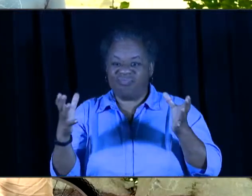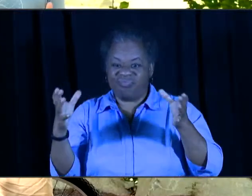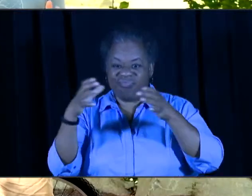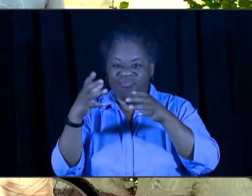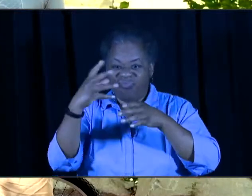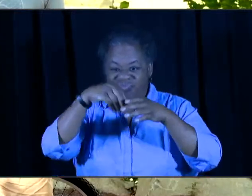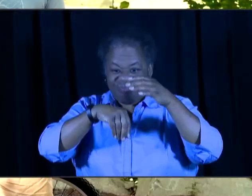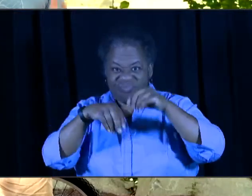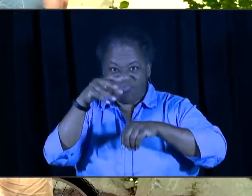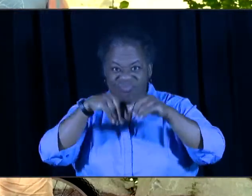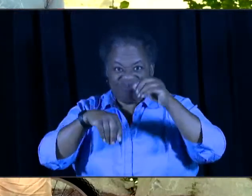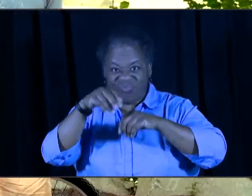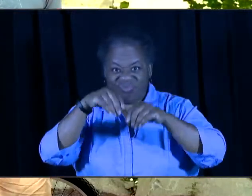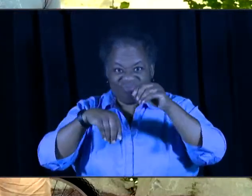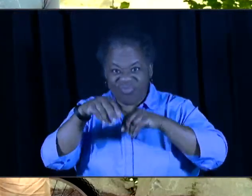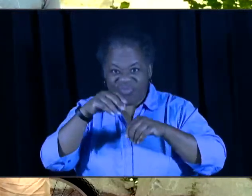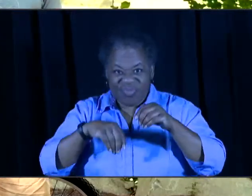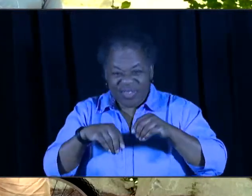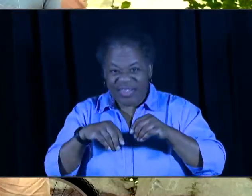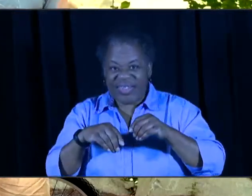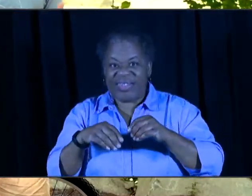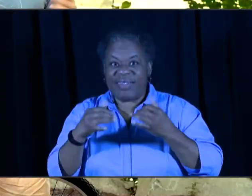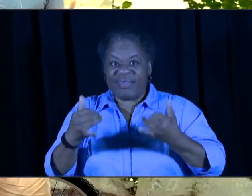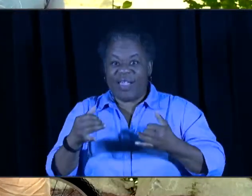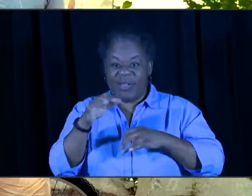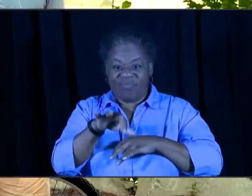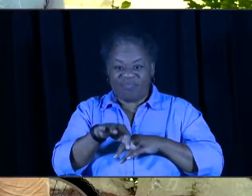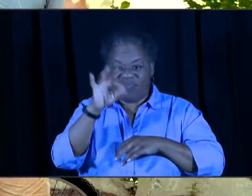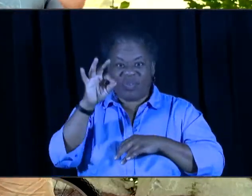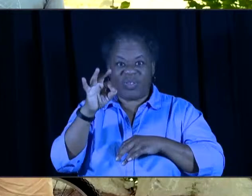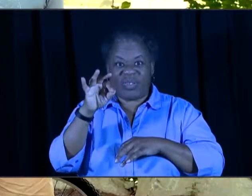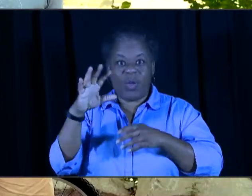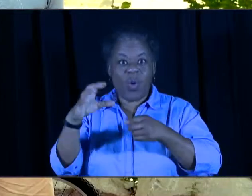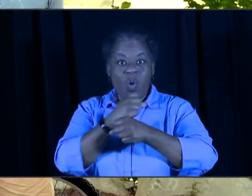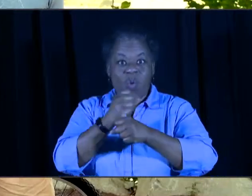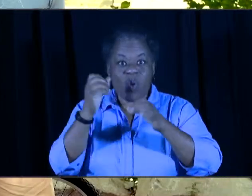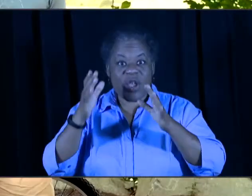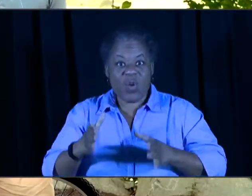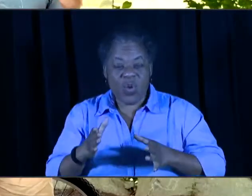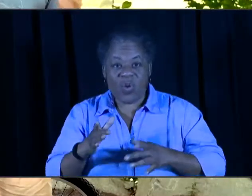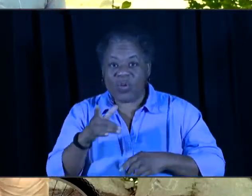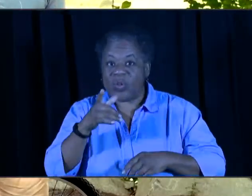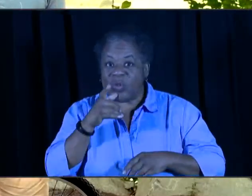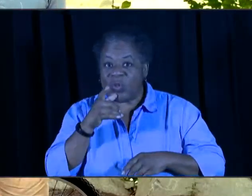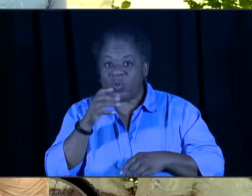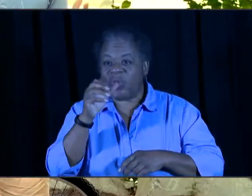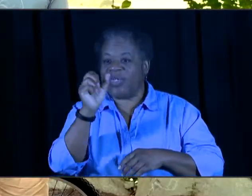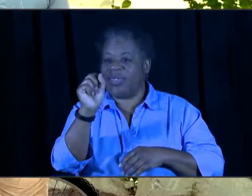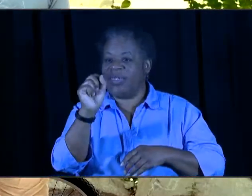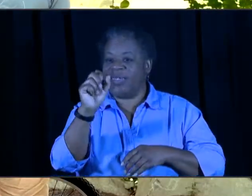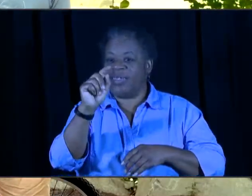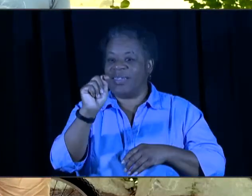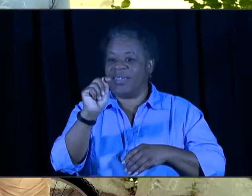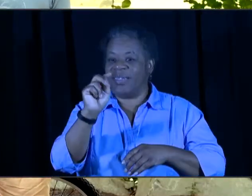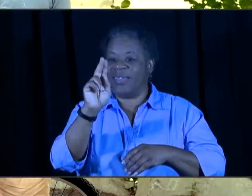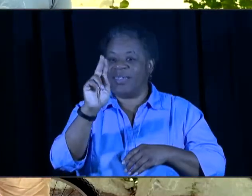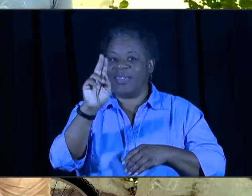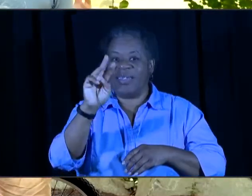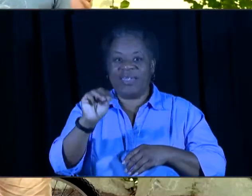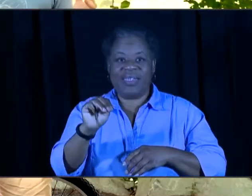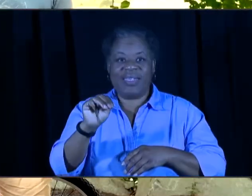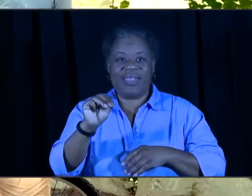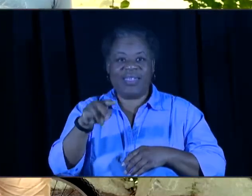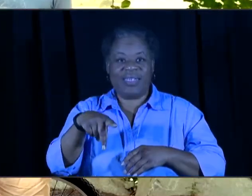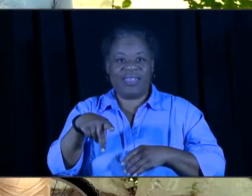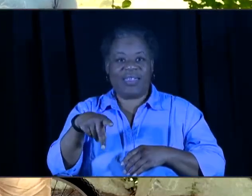you're following along at home, give me a drum roll, because the winner of that raffle is the Stump family. Congratulations!